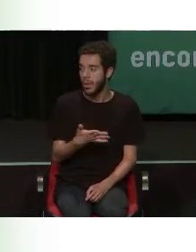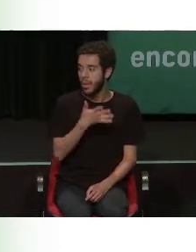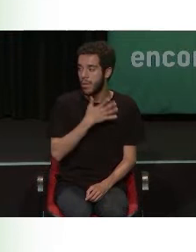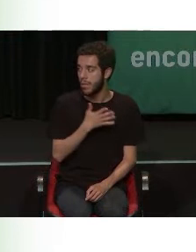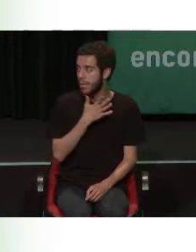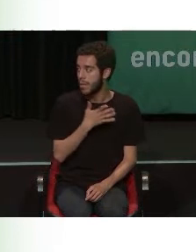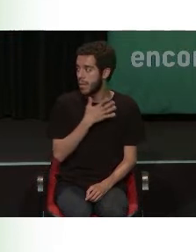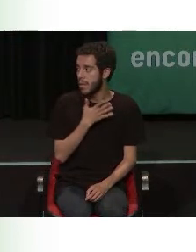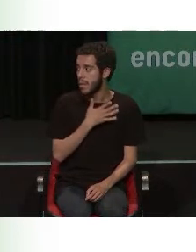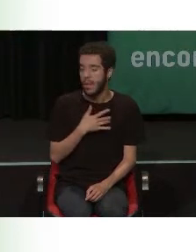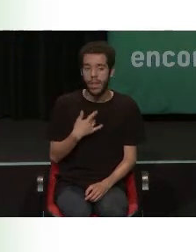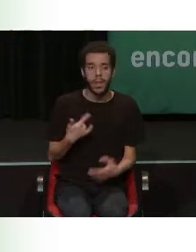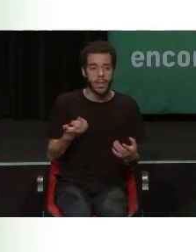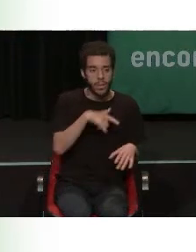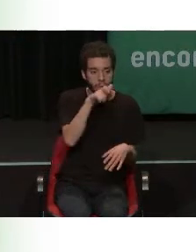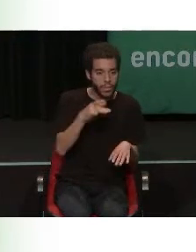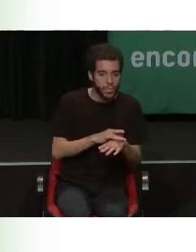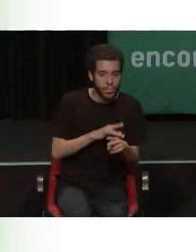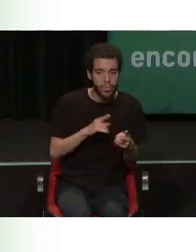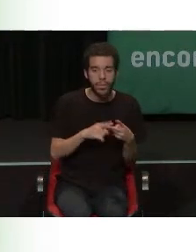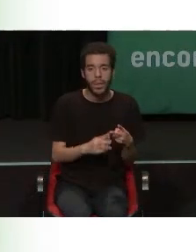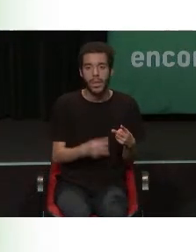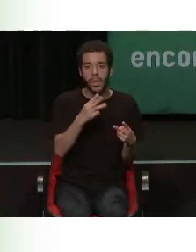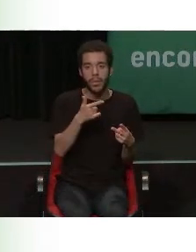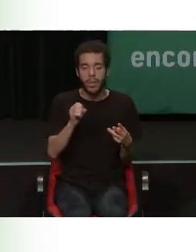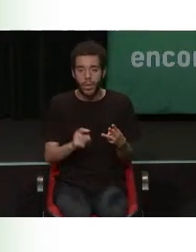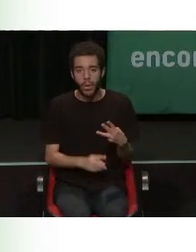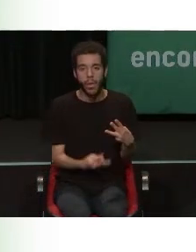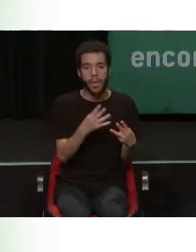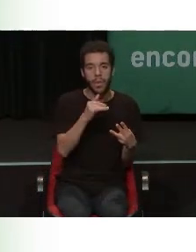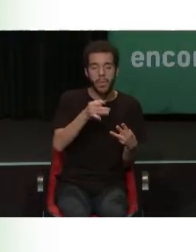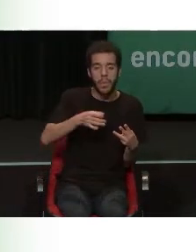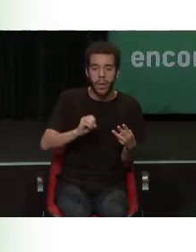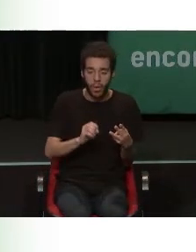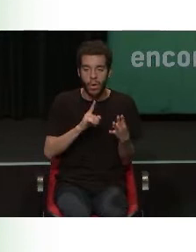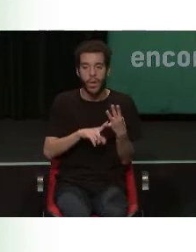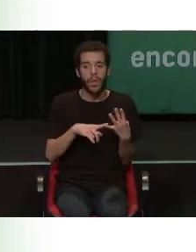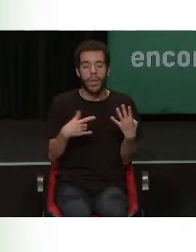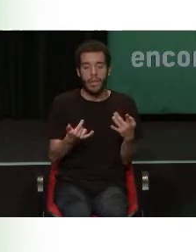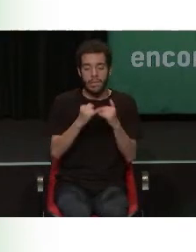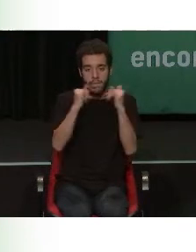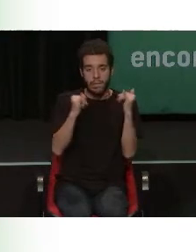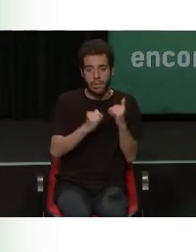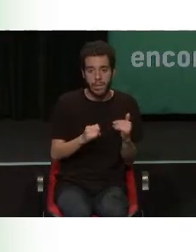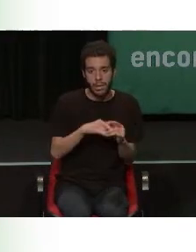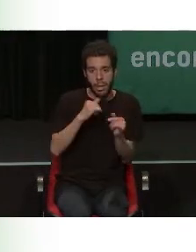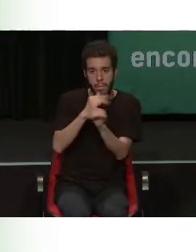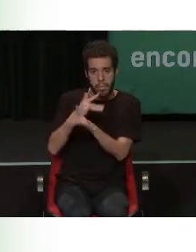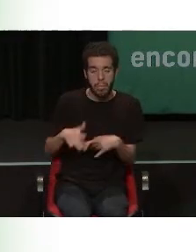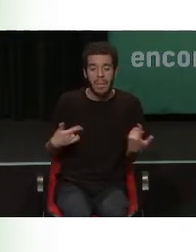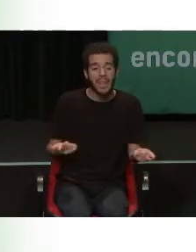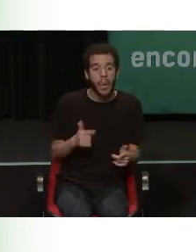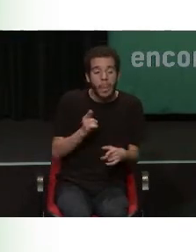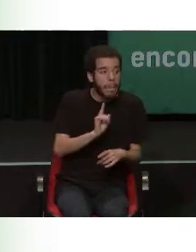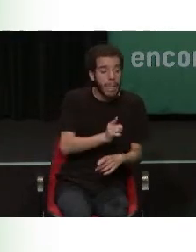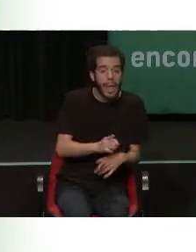side, patients, patent office, WTO, WIPO, multinationals. So I said, to P or not to P,